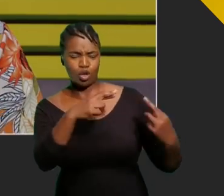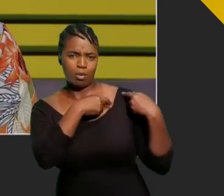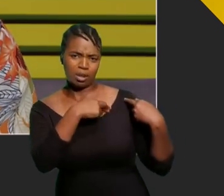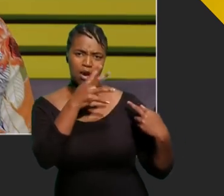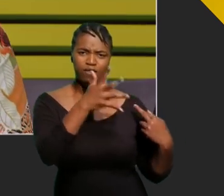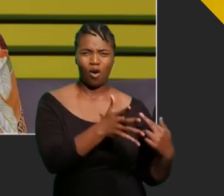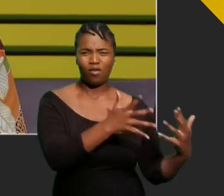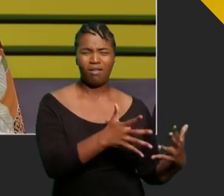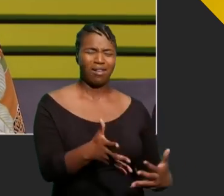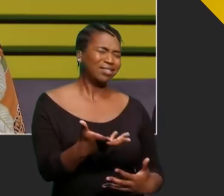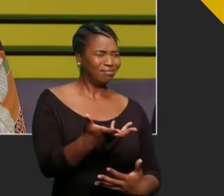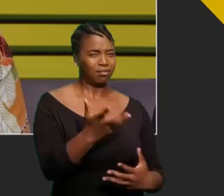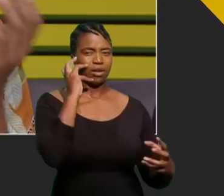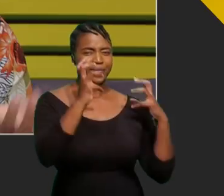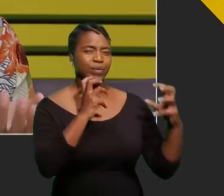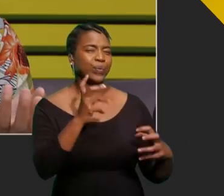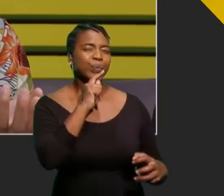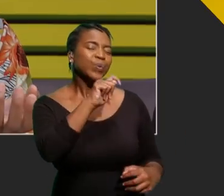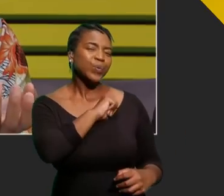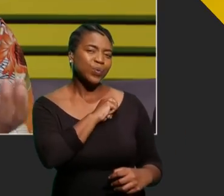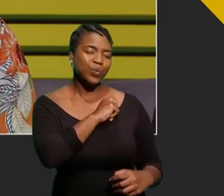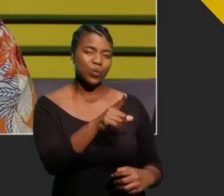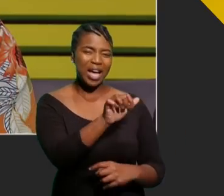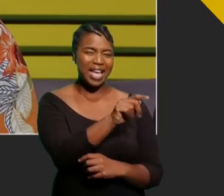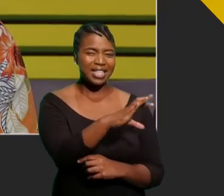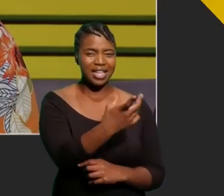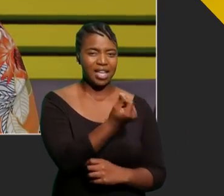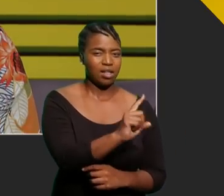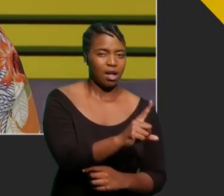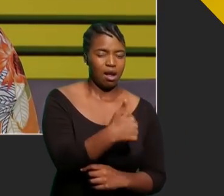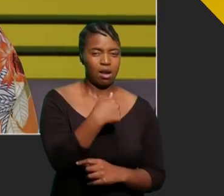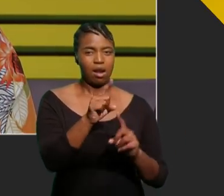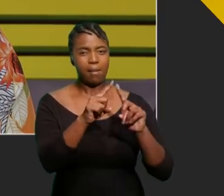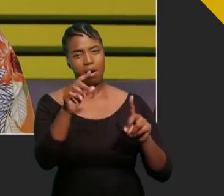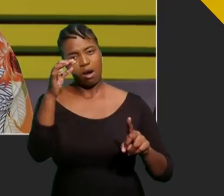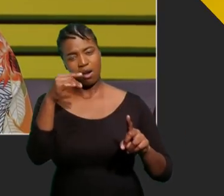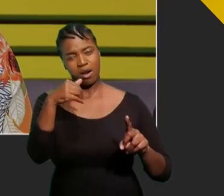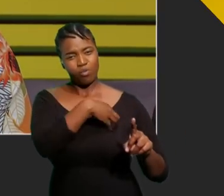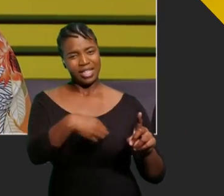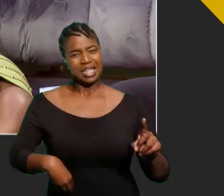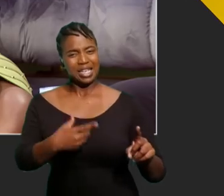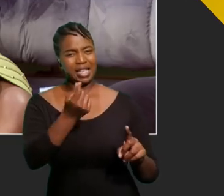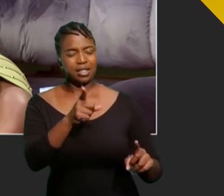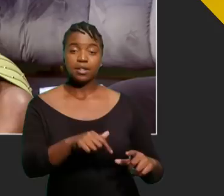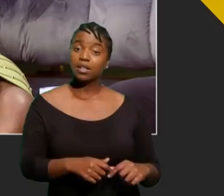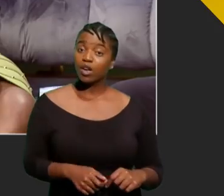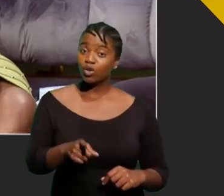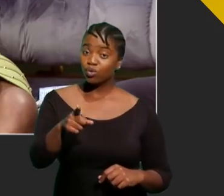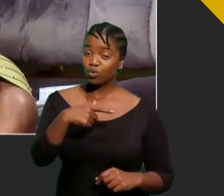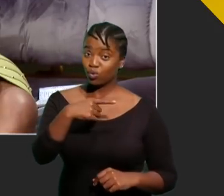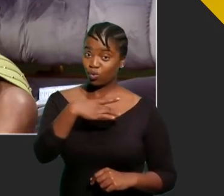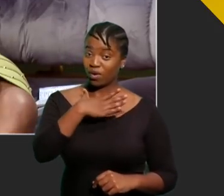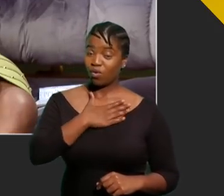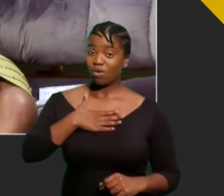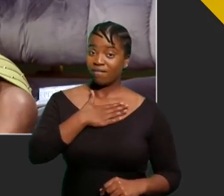that bring this about, and that gives us that confusion about what the ruling party does and what actually is done by our president. Mm. Here's a personal question. Do you feel,